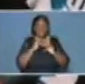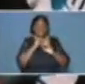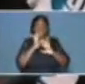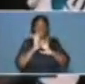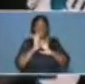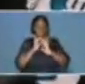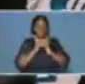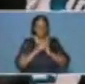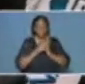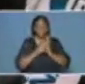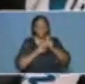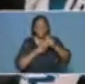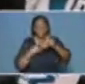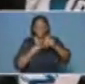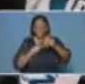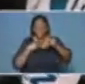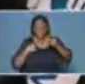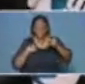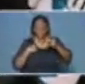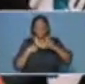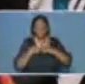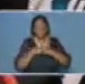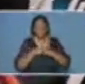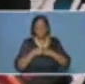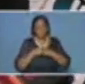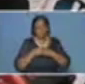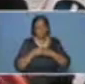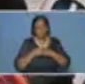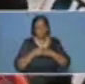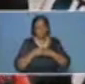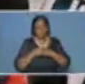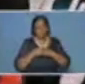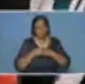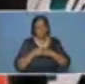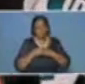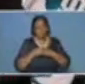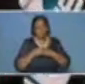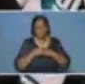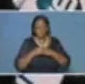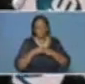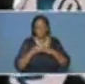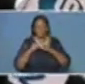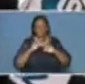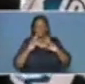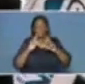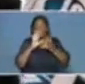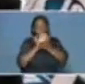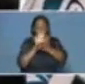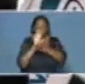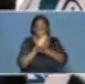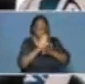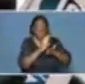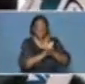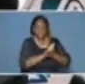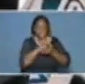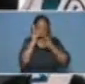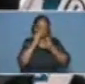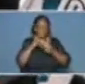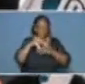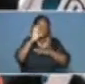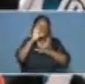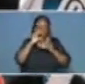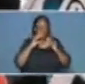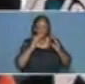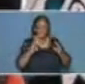number of campaigns. We went into parks, we went into offered to go into schools, and we're trying to find ways to increase